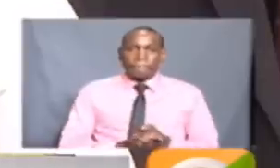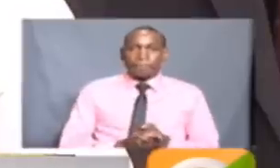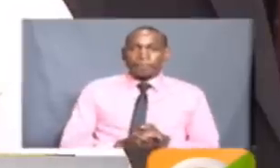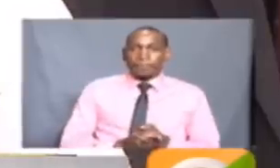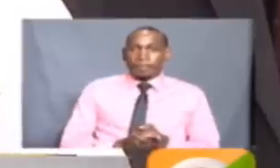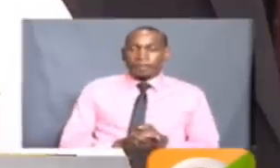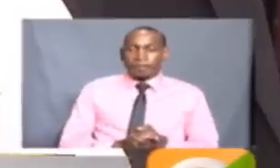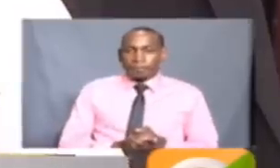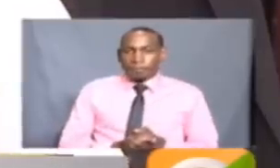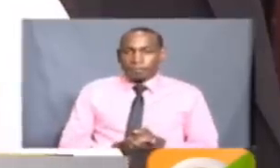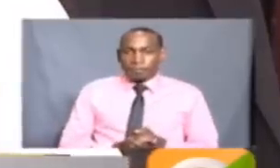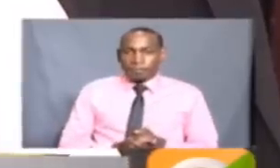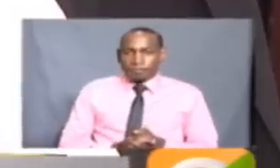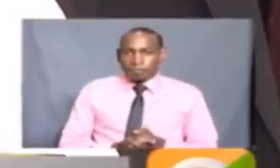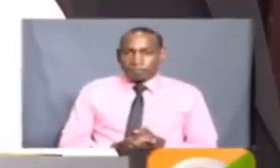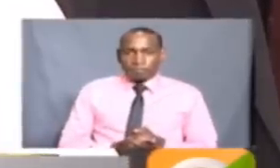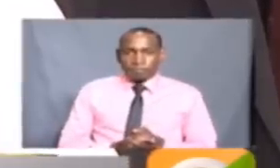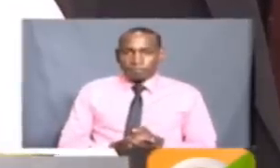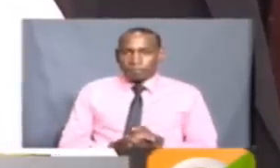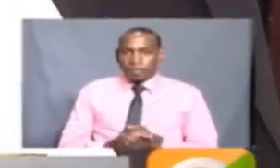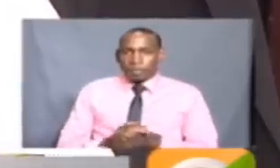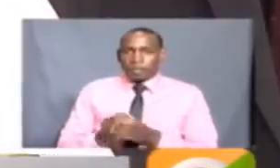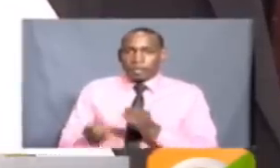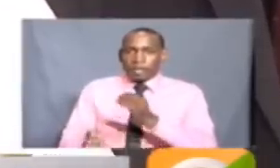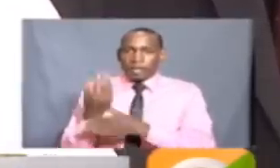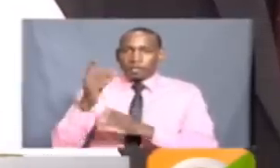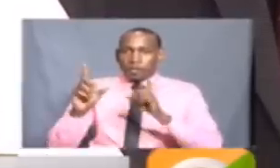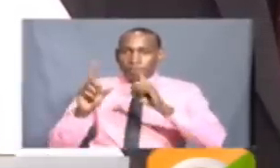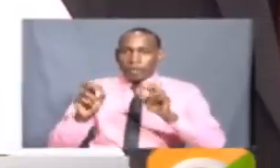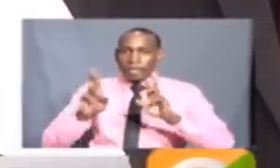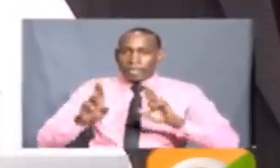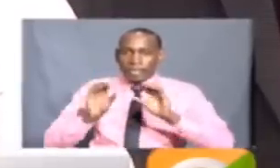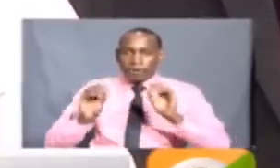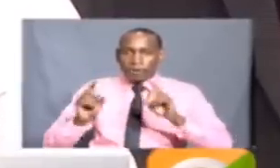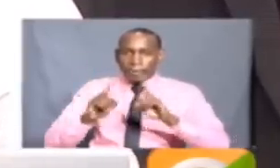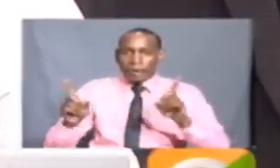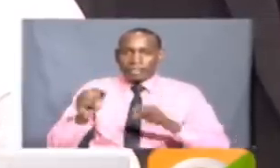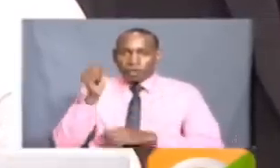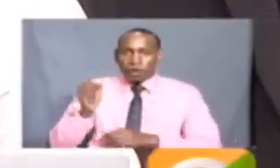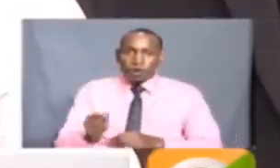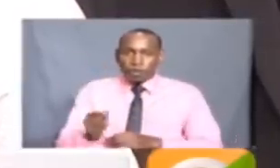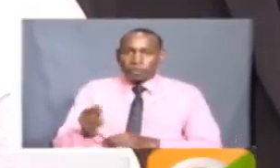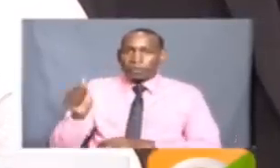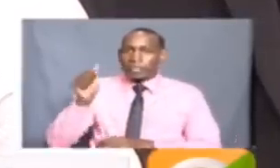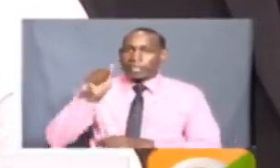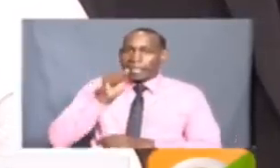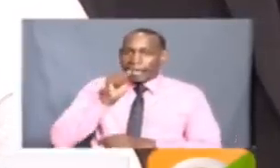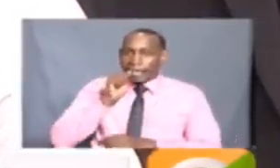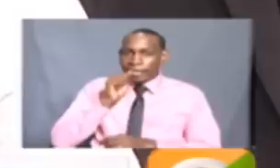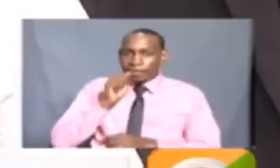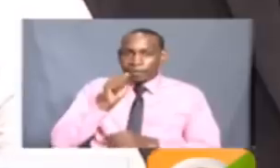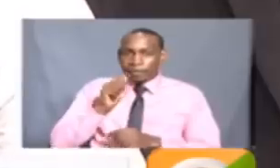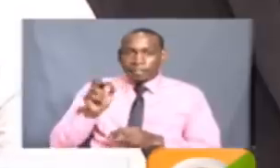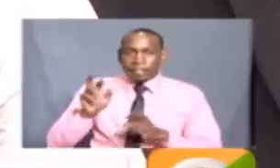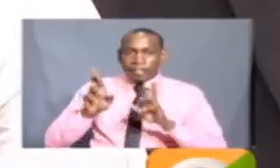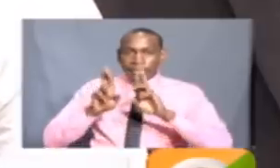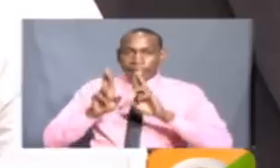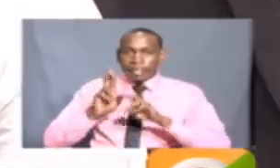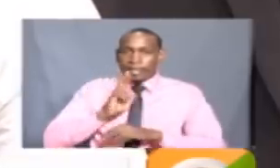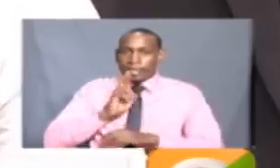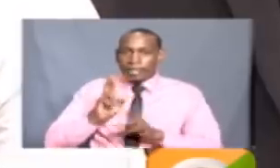His epithet does not derive from the modern word unready, but rather from the old English unread,